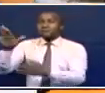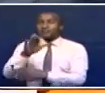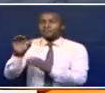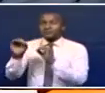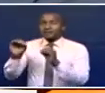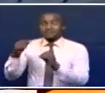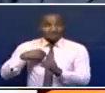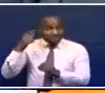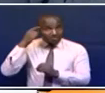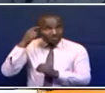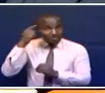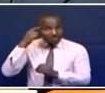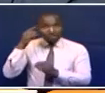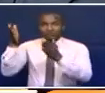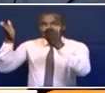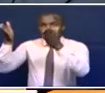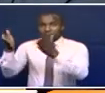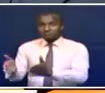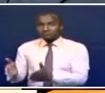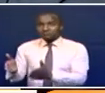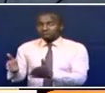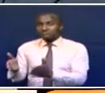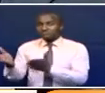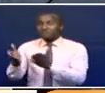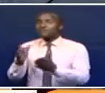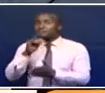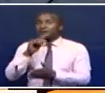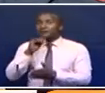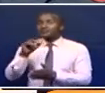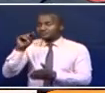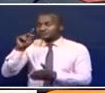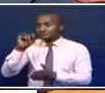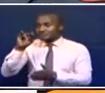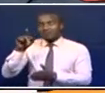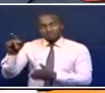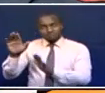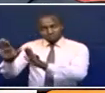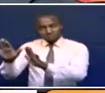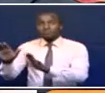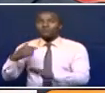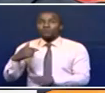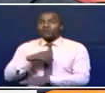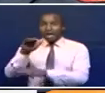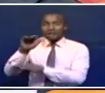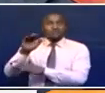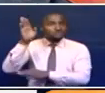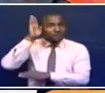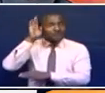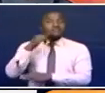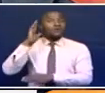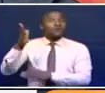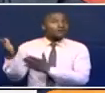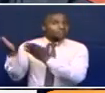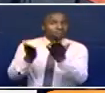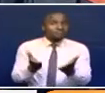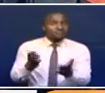recall at the funeral service of Mzee William Ntamama, may God rest his soul in peace, mm-hmm. we challenged Duale, and Duale said, we're going to bring it. Now